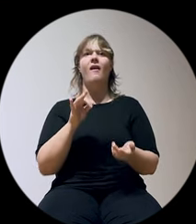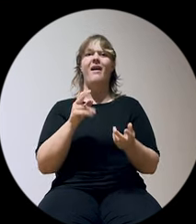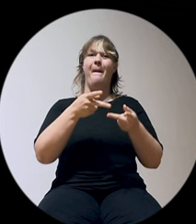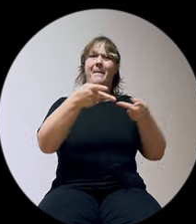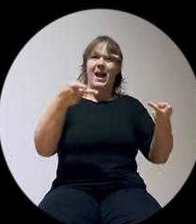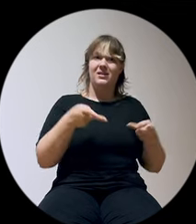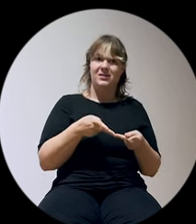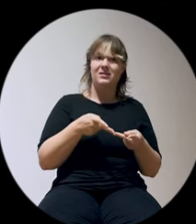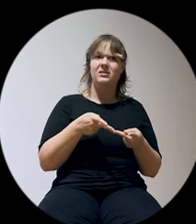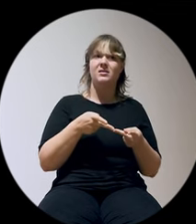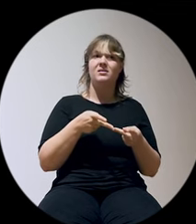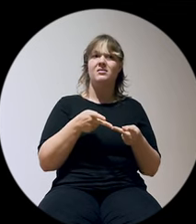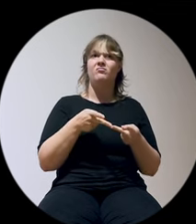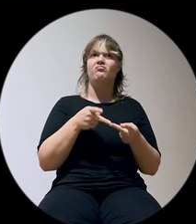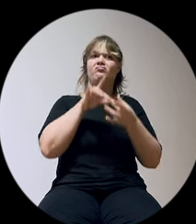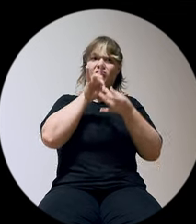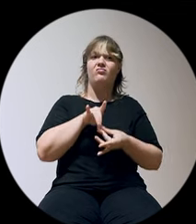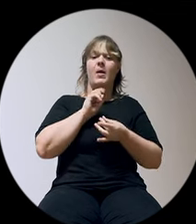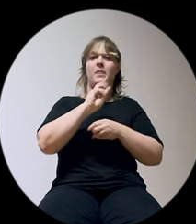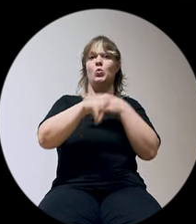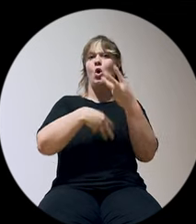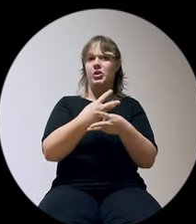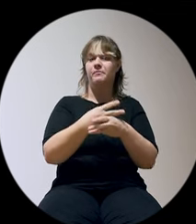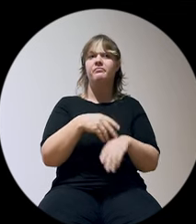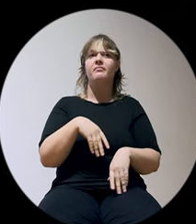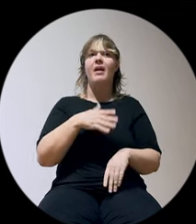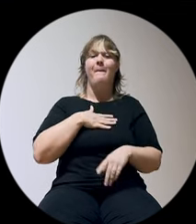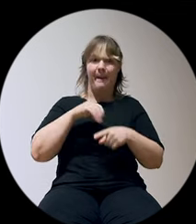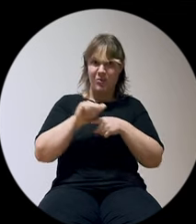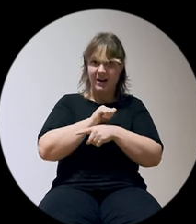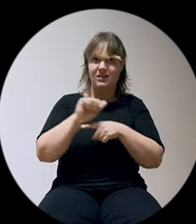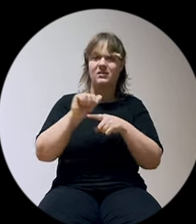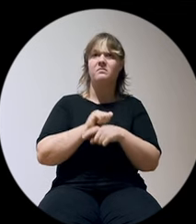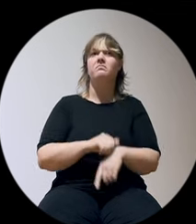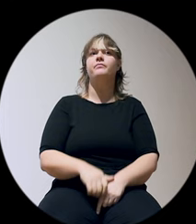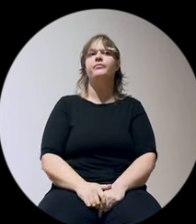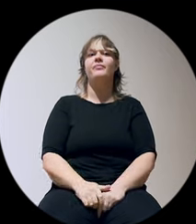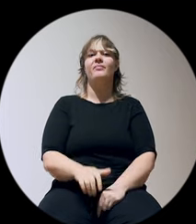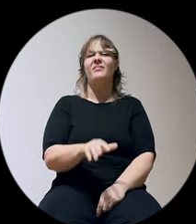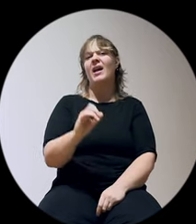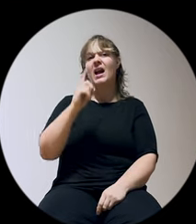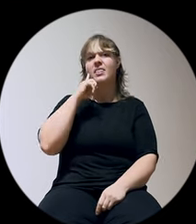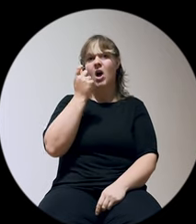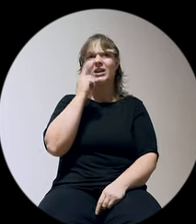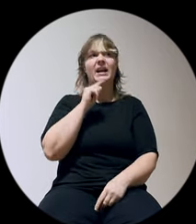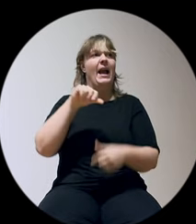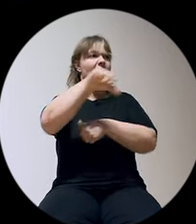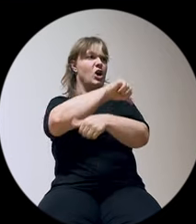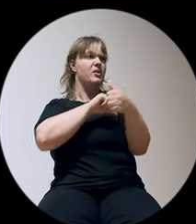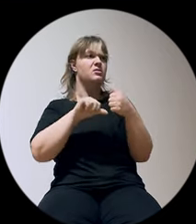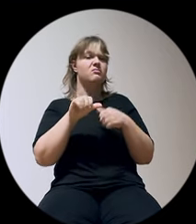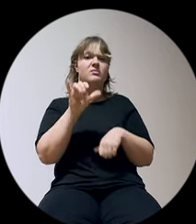place in this world, understanding of my practice, and I think understanding of each other